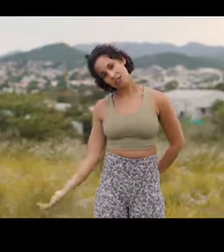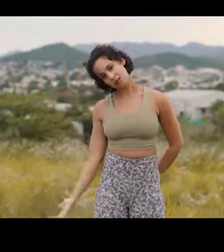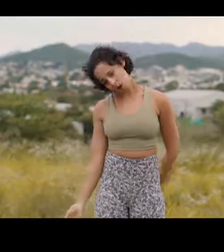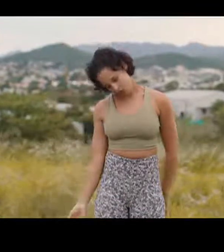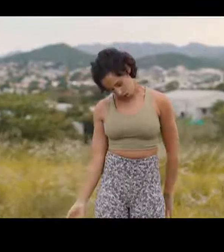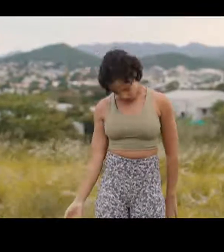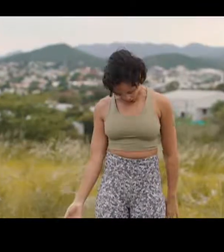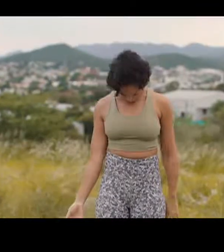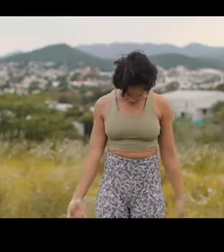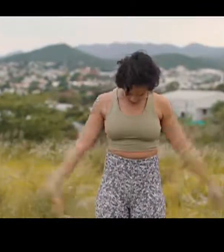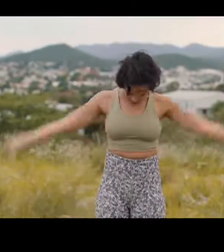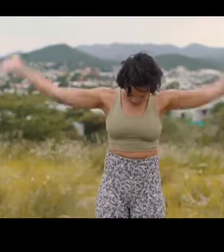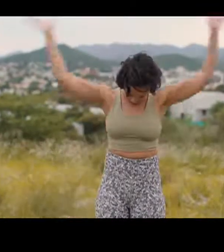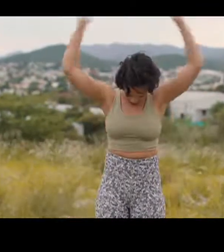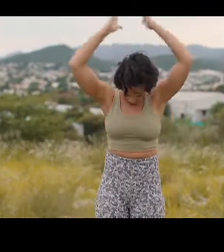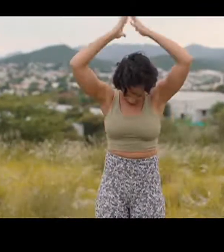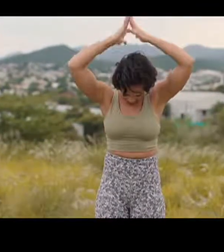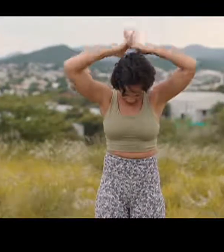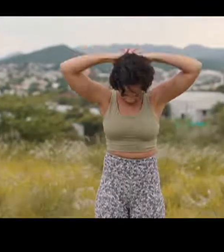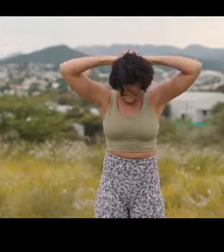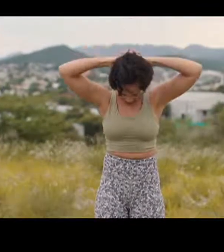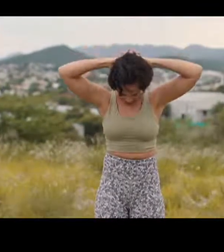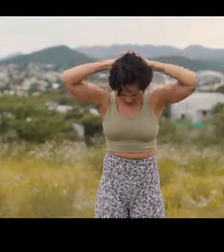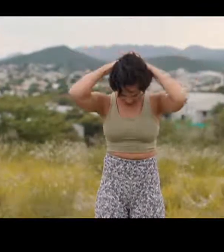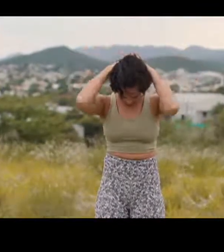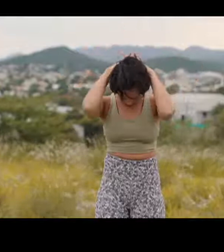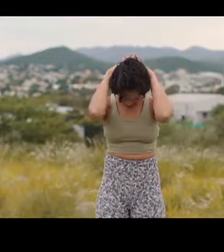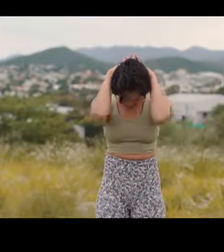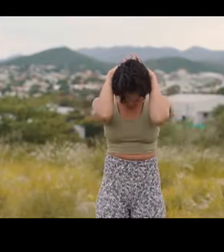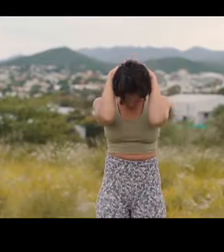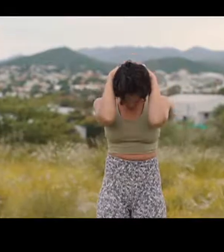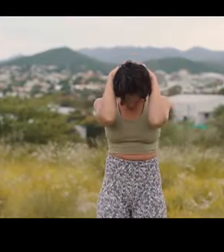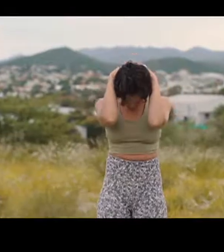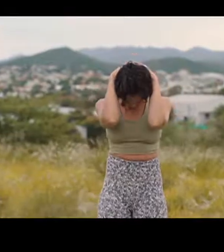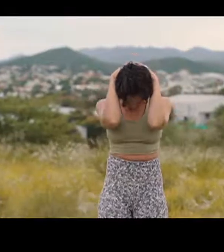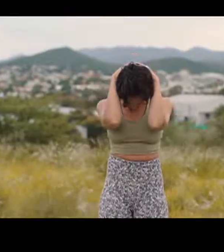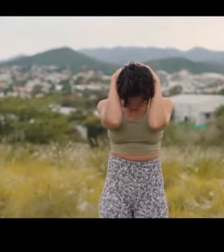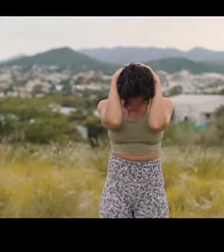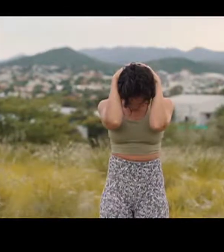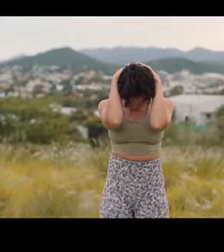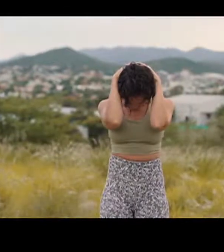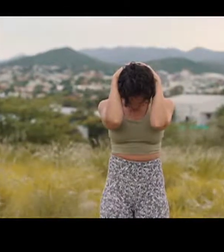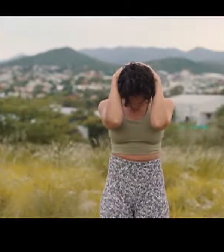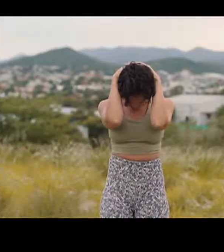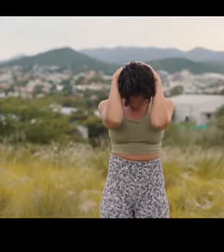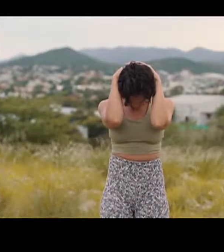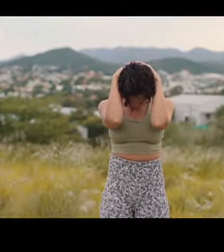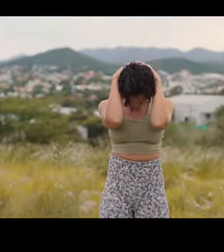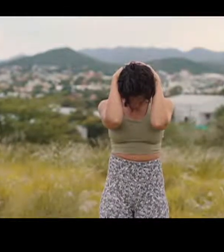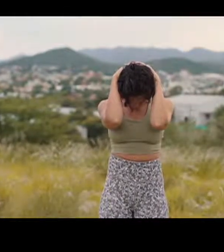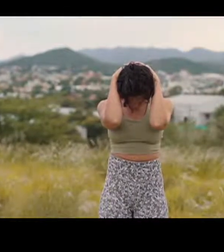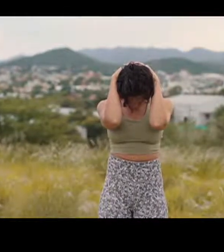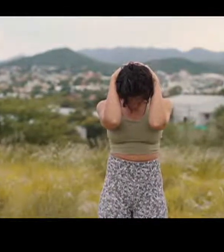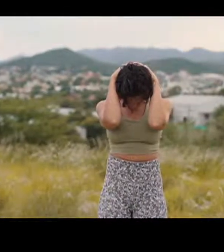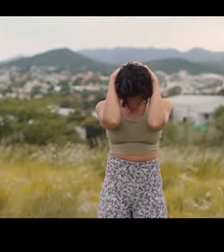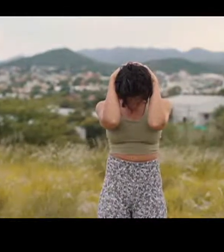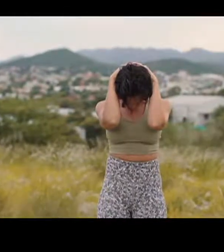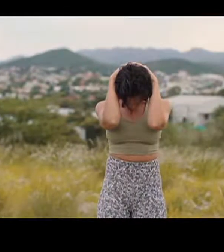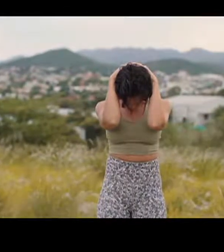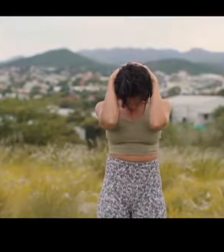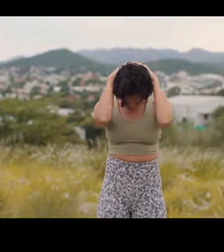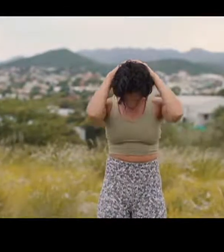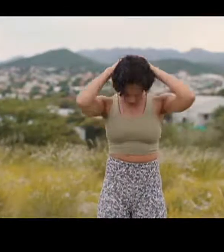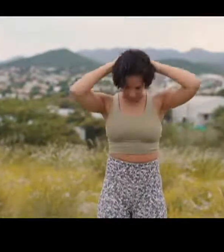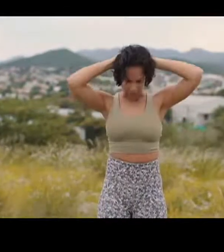and release. One more to the front, interlace the fingers to the back of the head, lean the elbows forward,